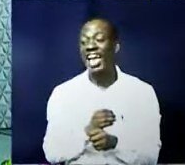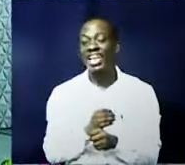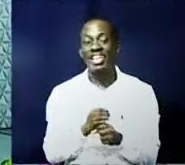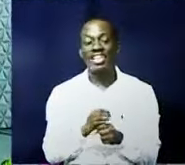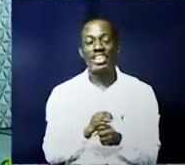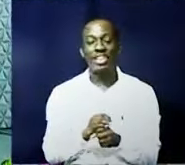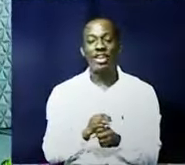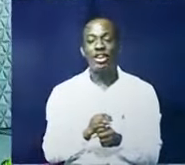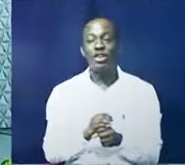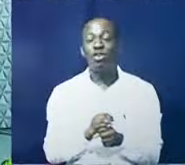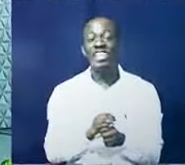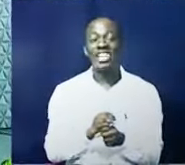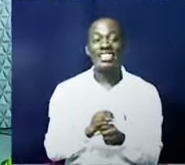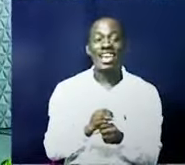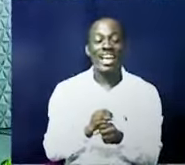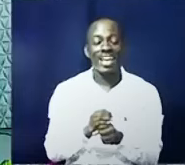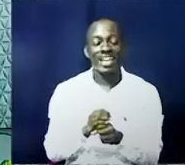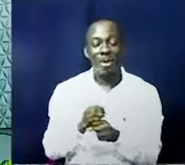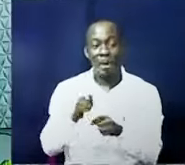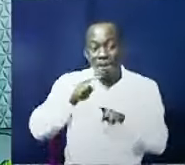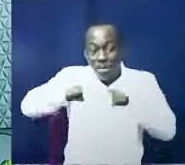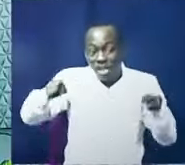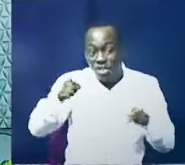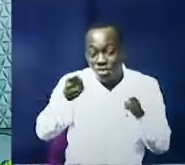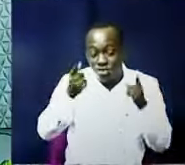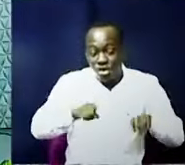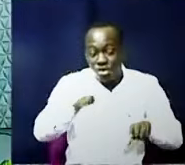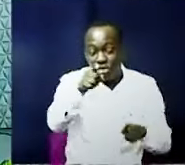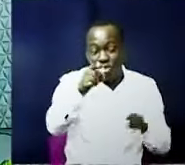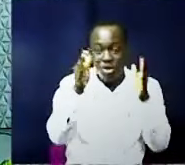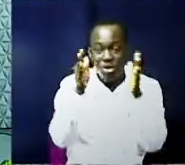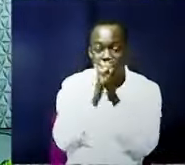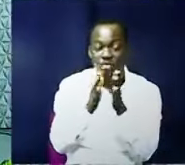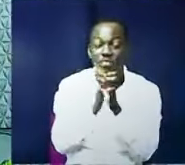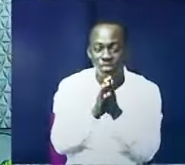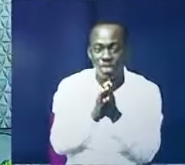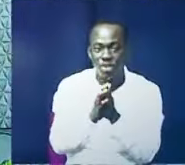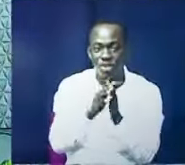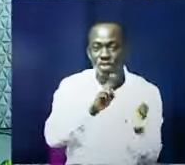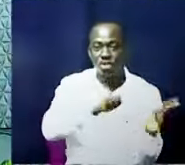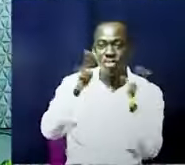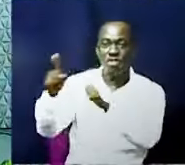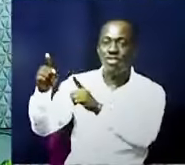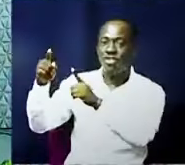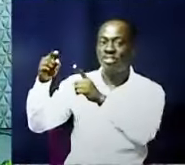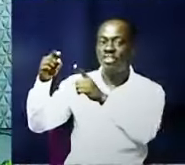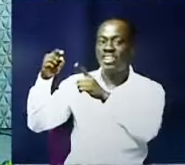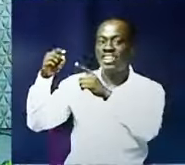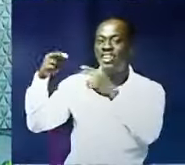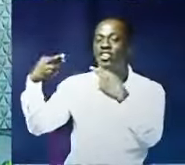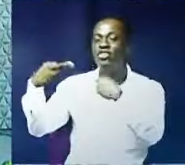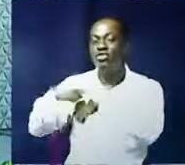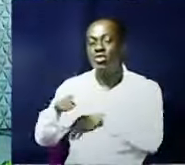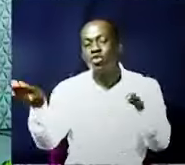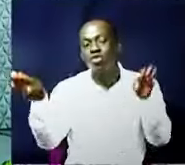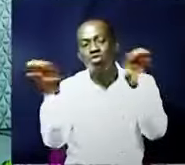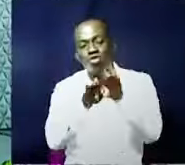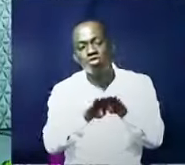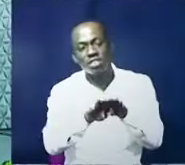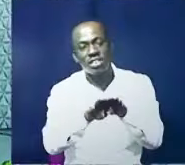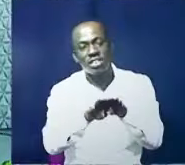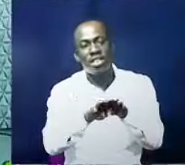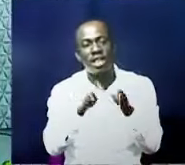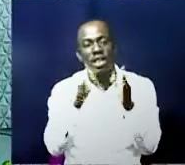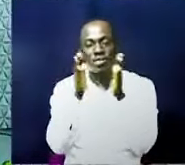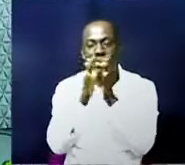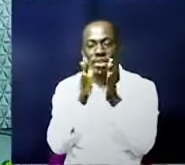But when you pray, go into your room, close the door, and pray to your